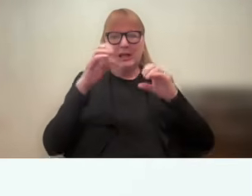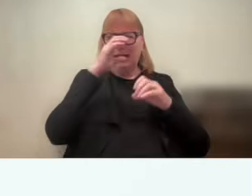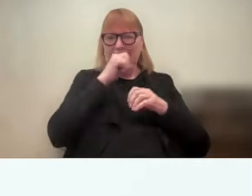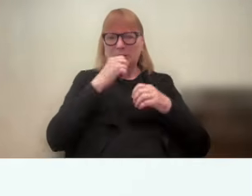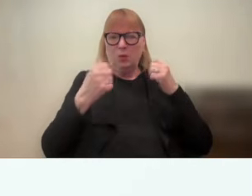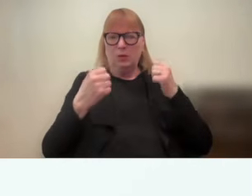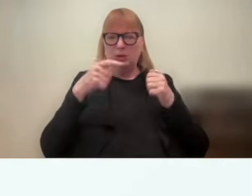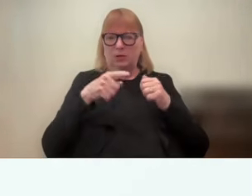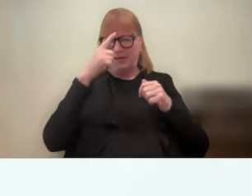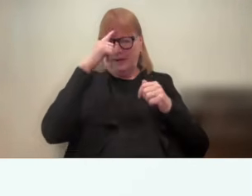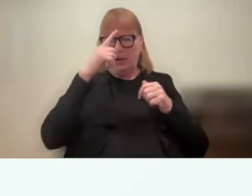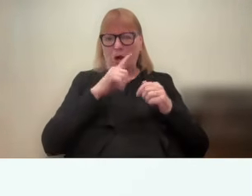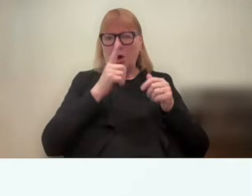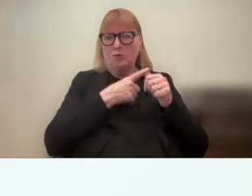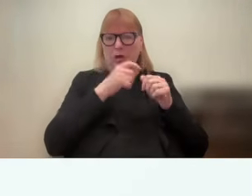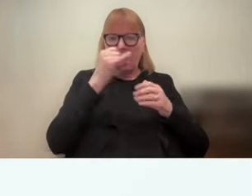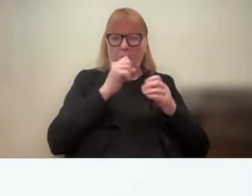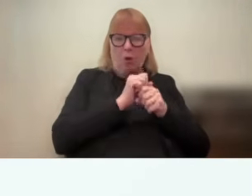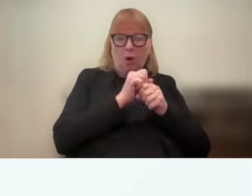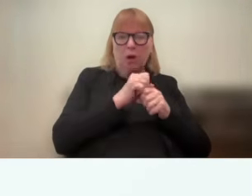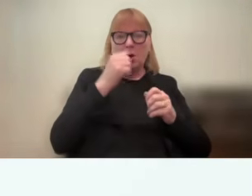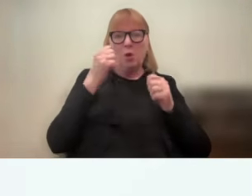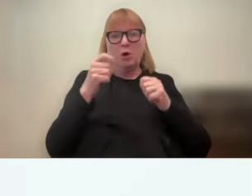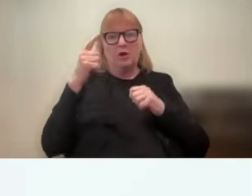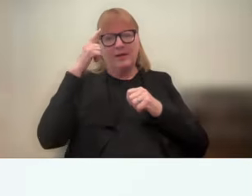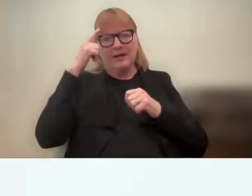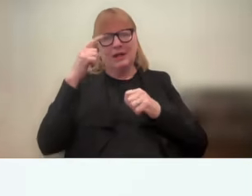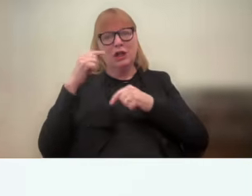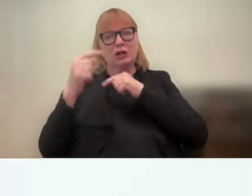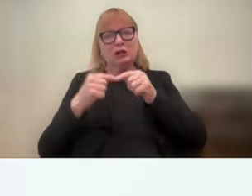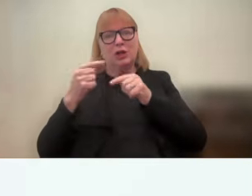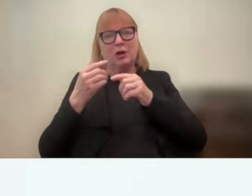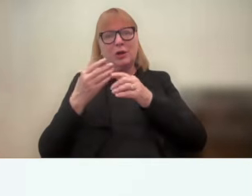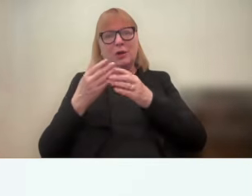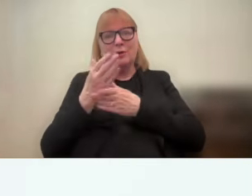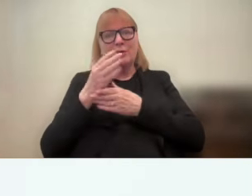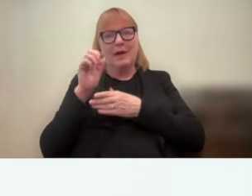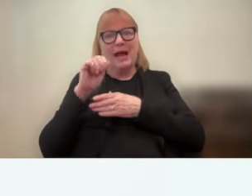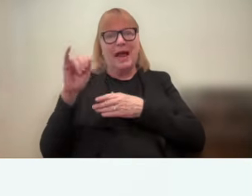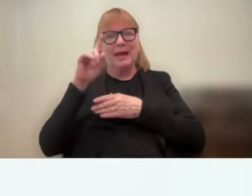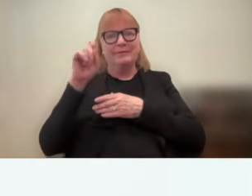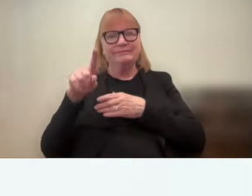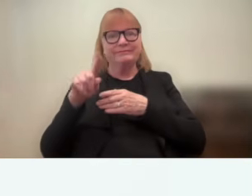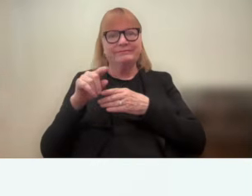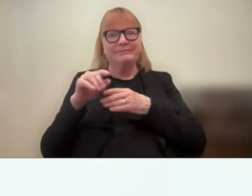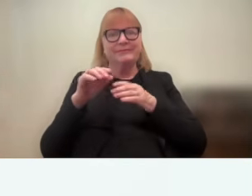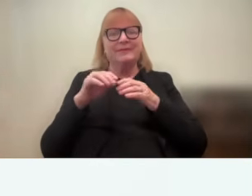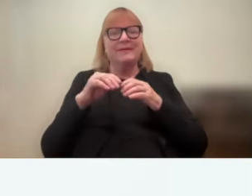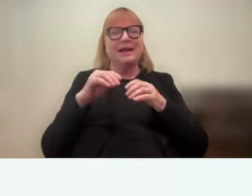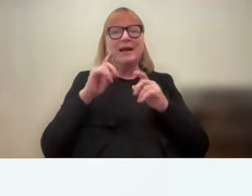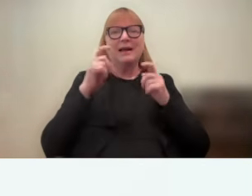guess which do you think is the original artwork and which do you think was generated by AI. And I will